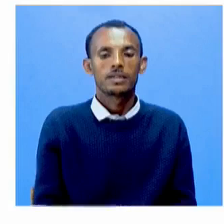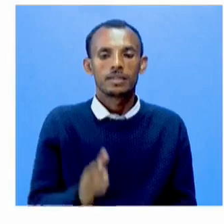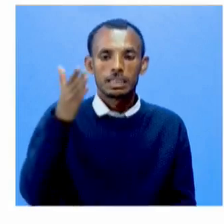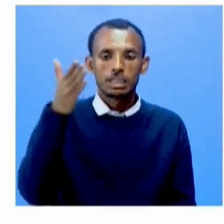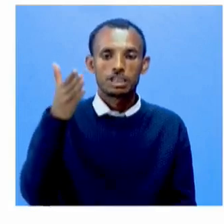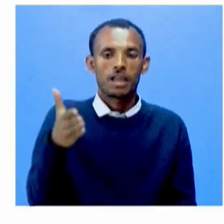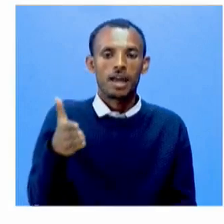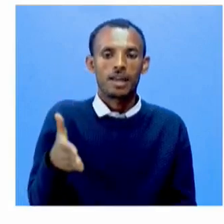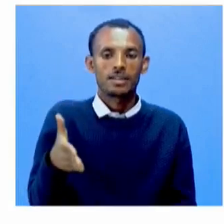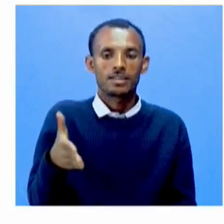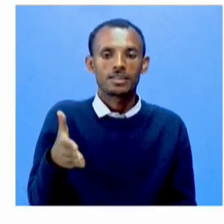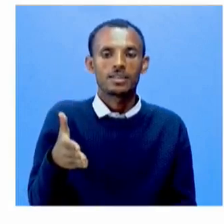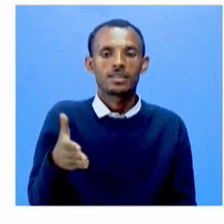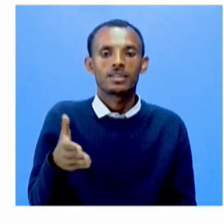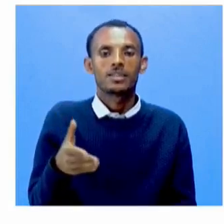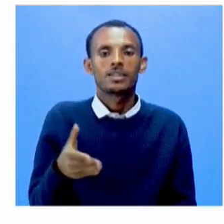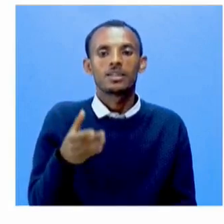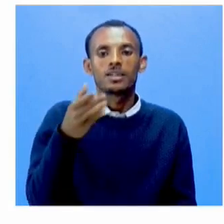sides